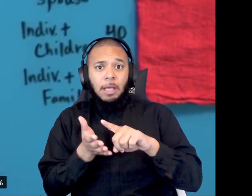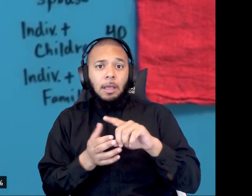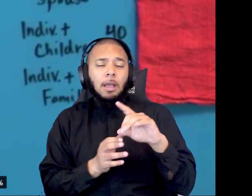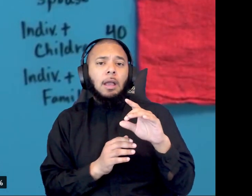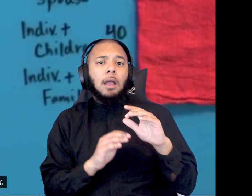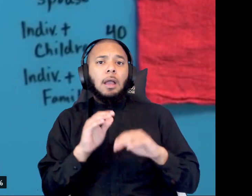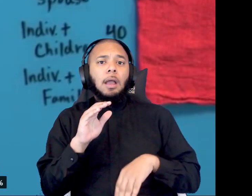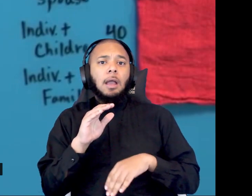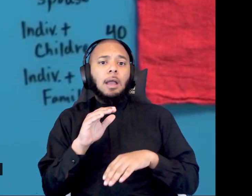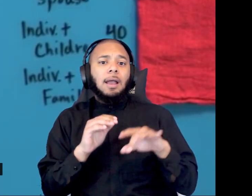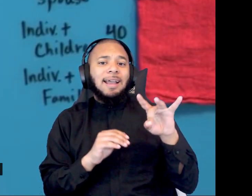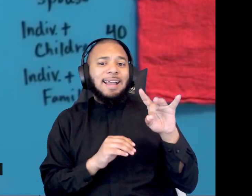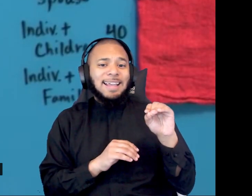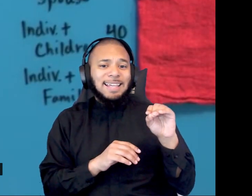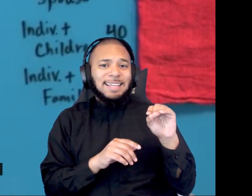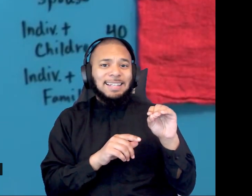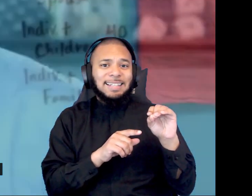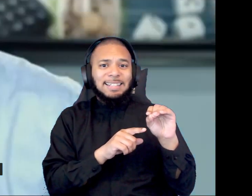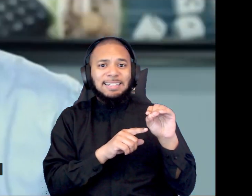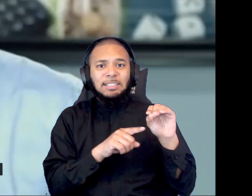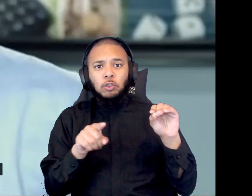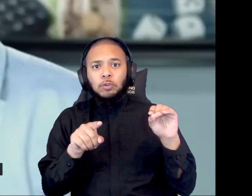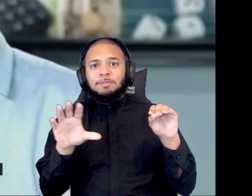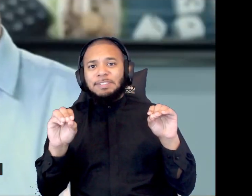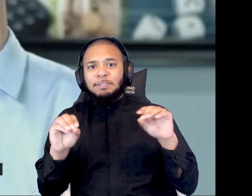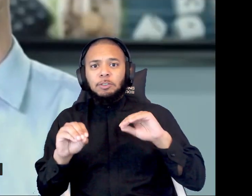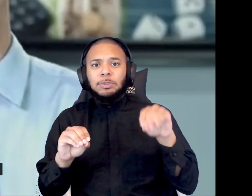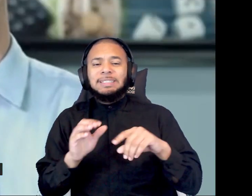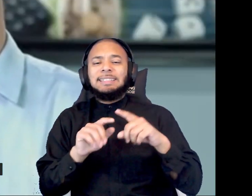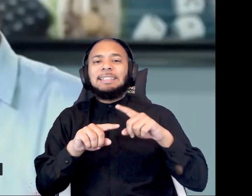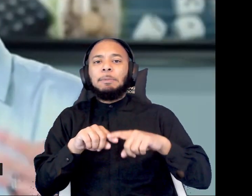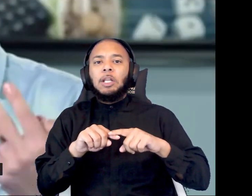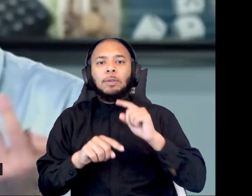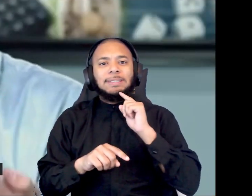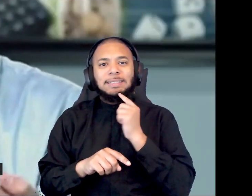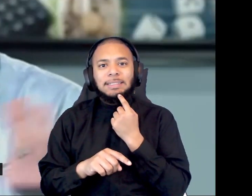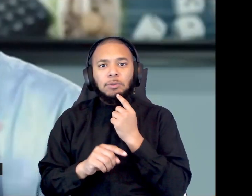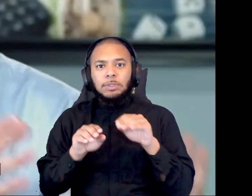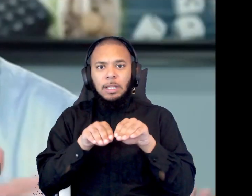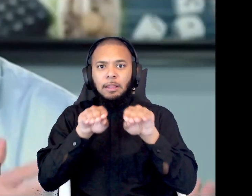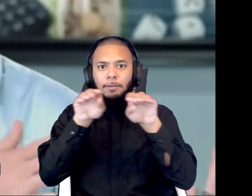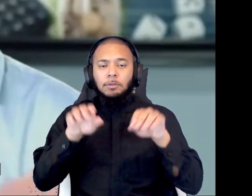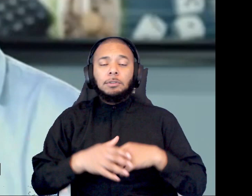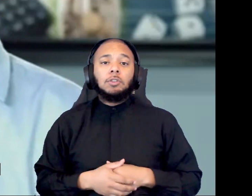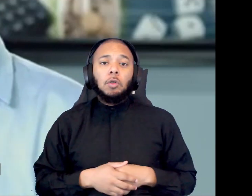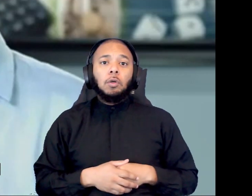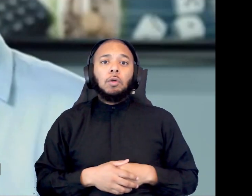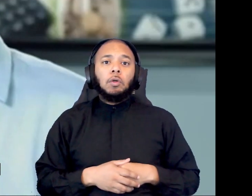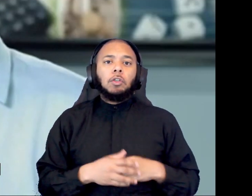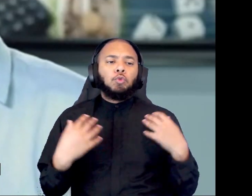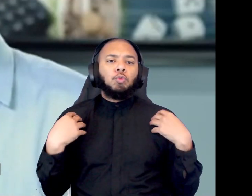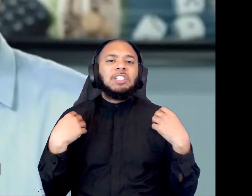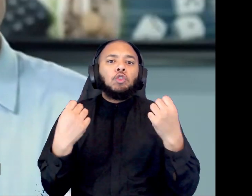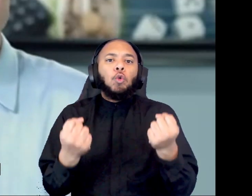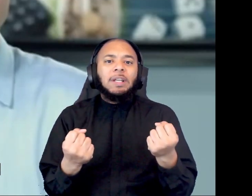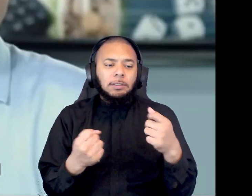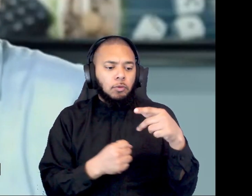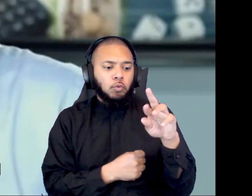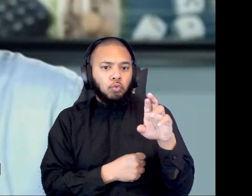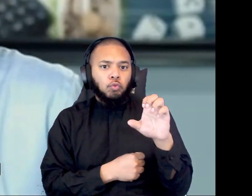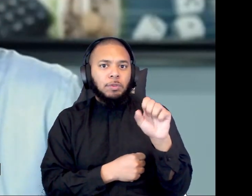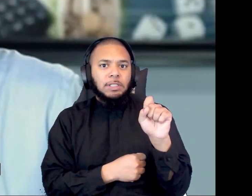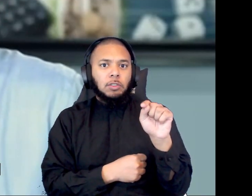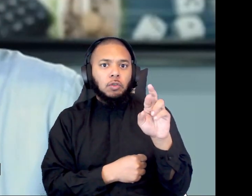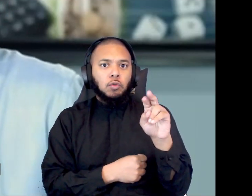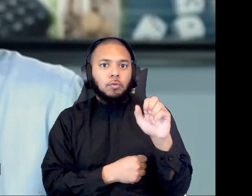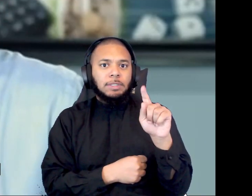or 50%, depending on whether it's minor or major. So restorative, to restore a tooth to its previous condition. Well,